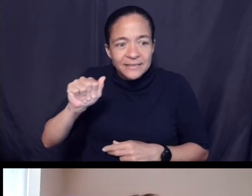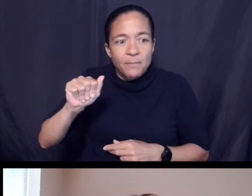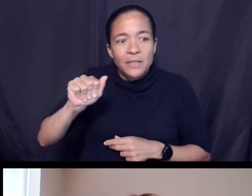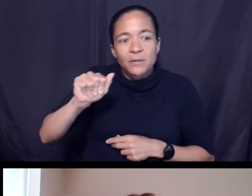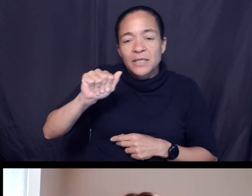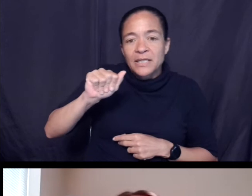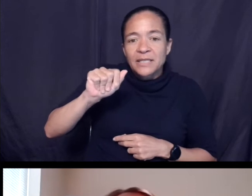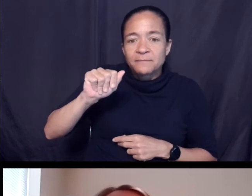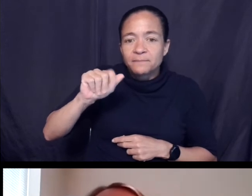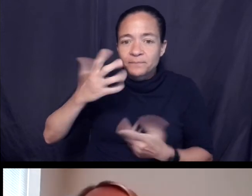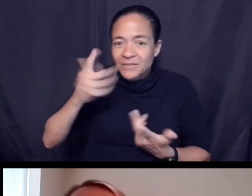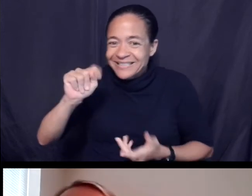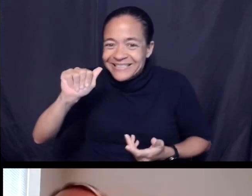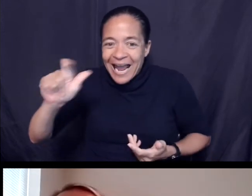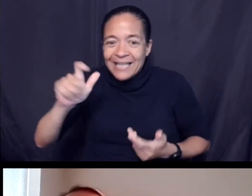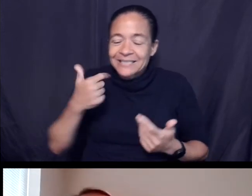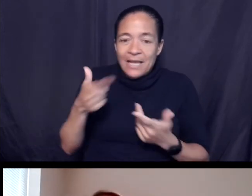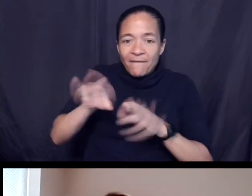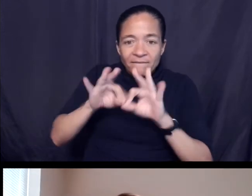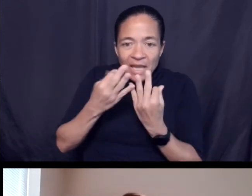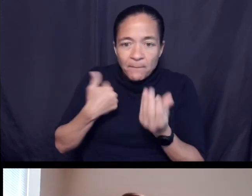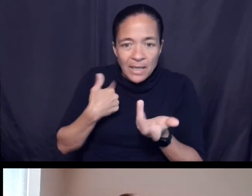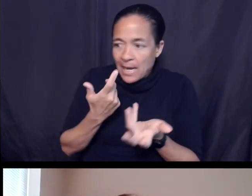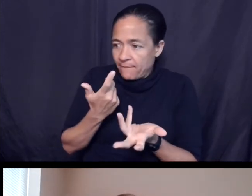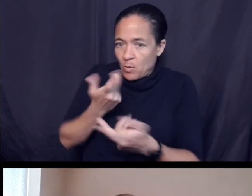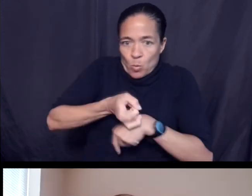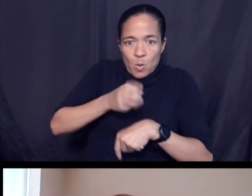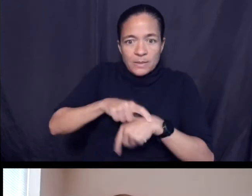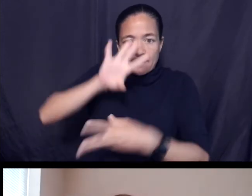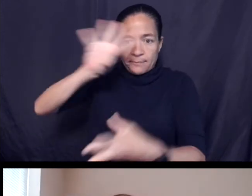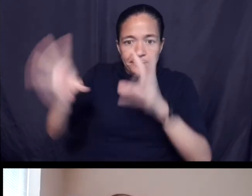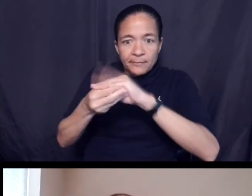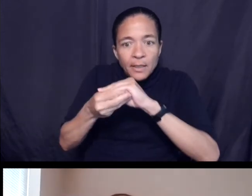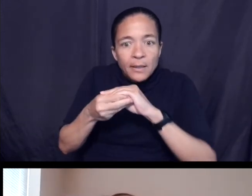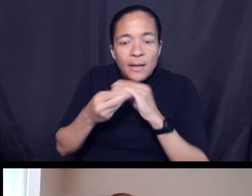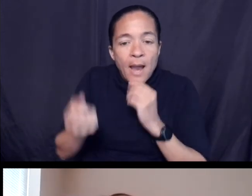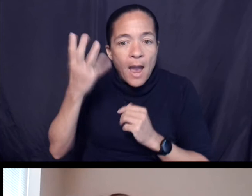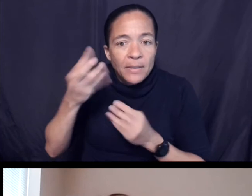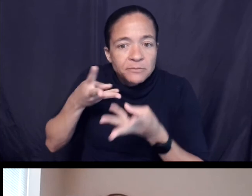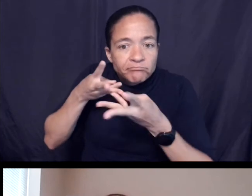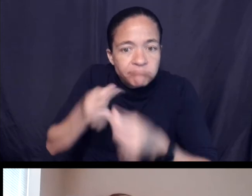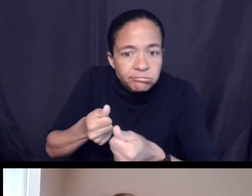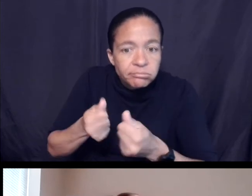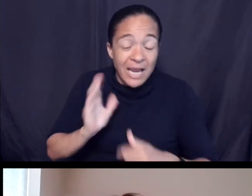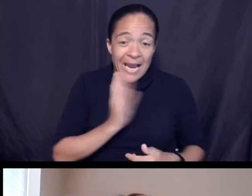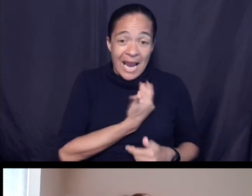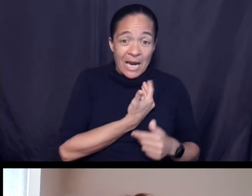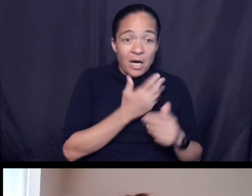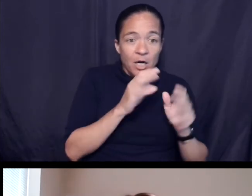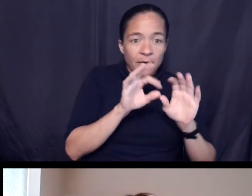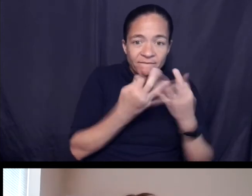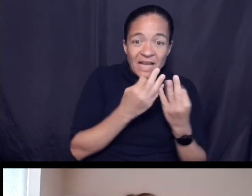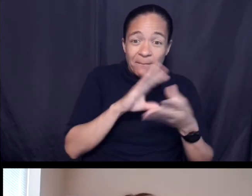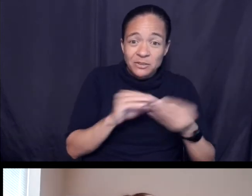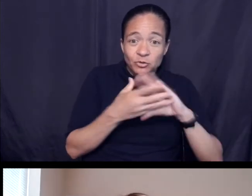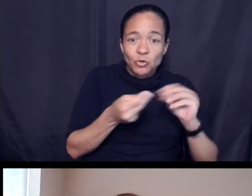Families have a hard time maybe quantifying this number, but, just in my own family story, I mean, we built an accessible